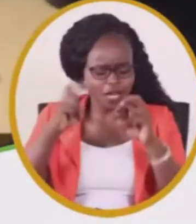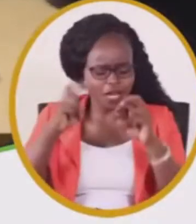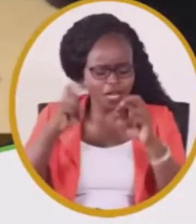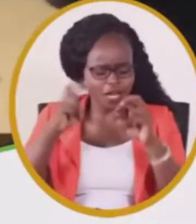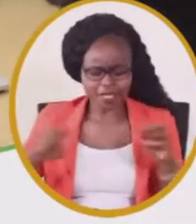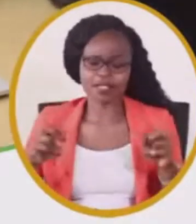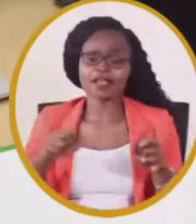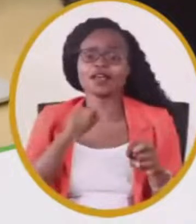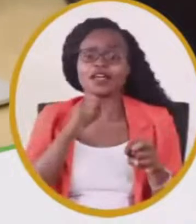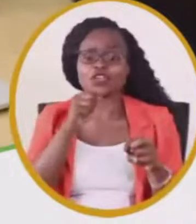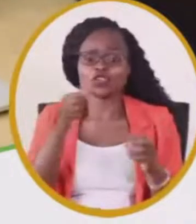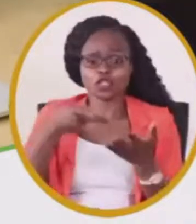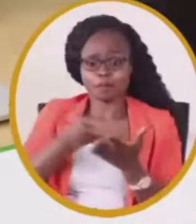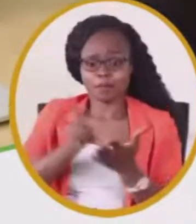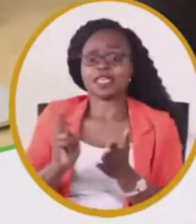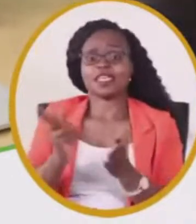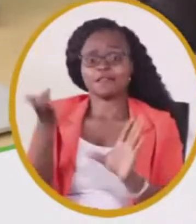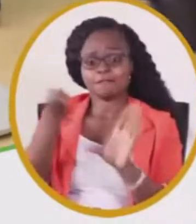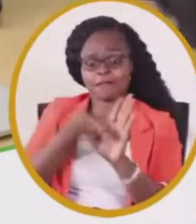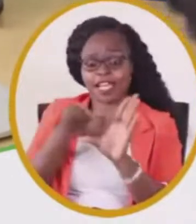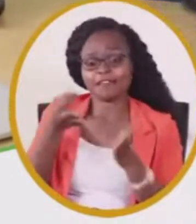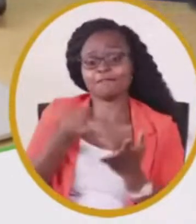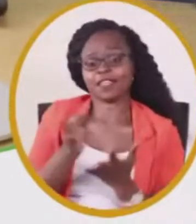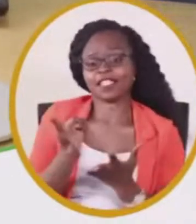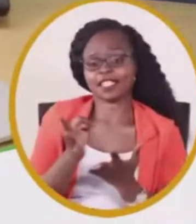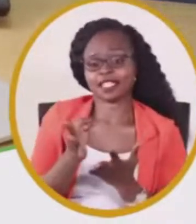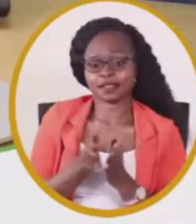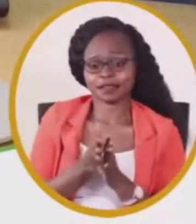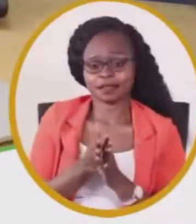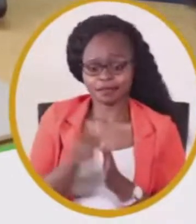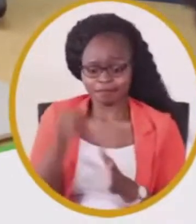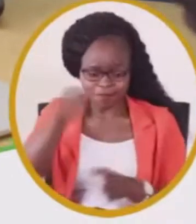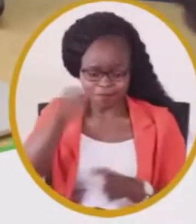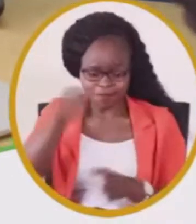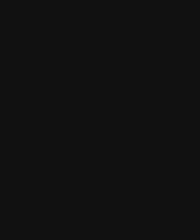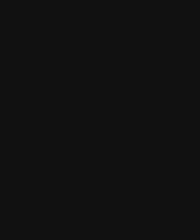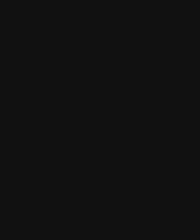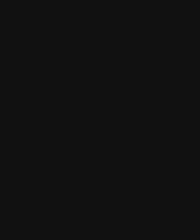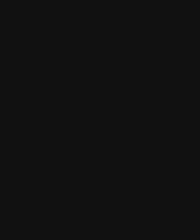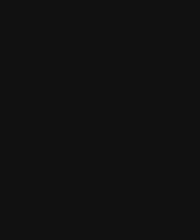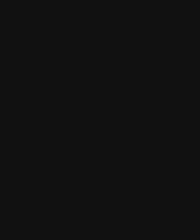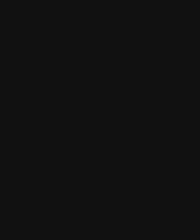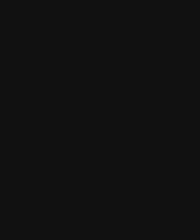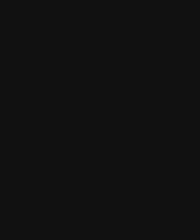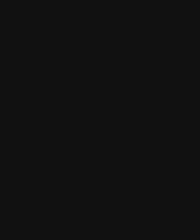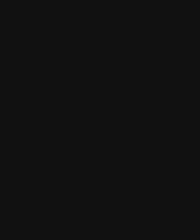are not required to pay filing fees. The authority's bank account